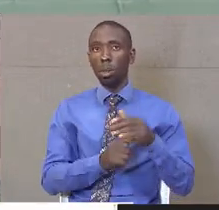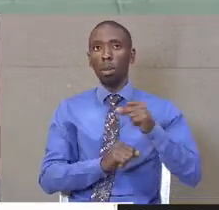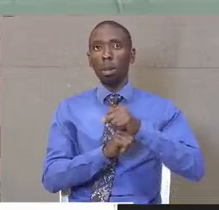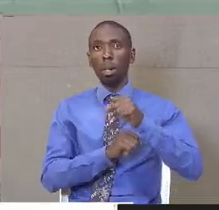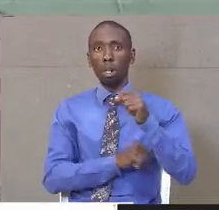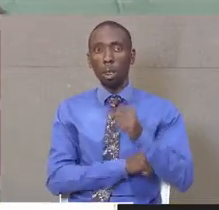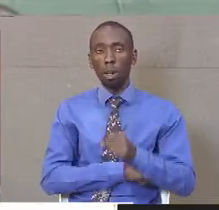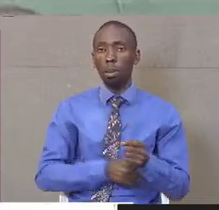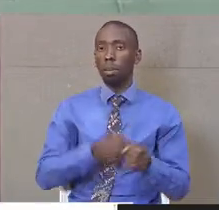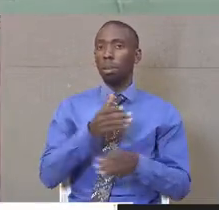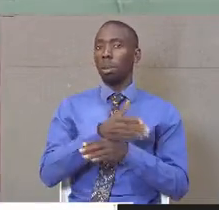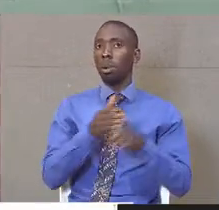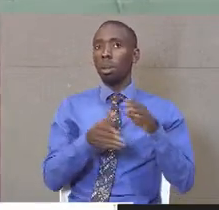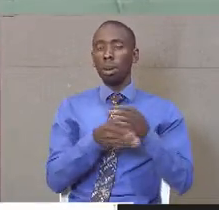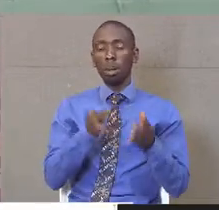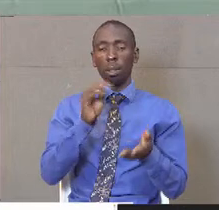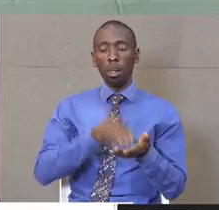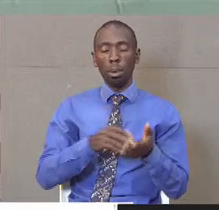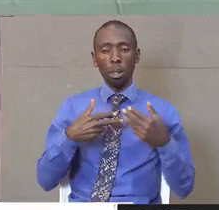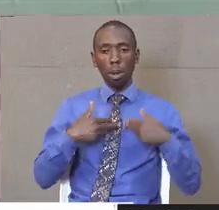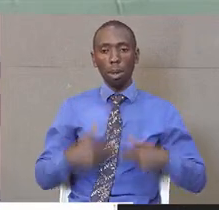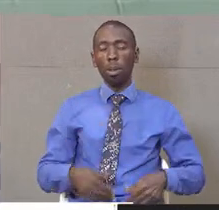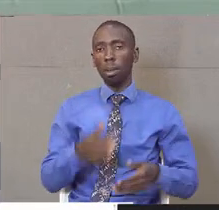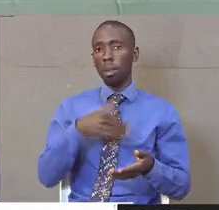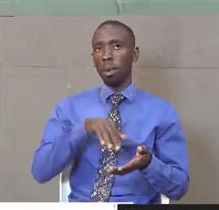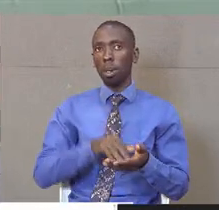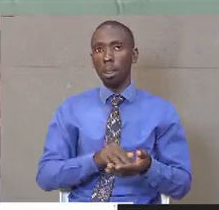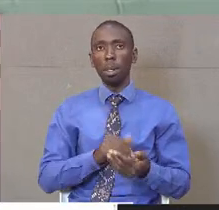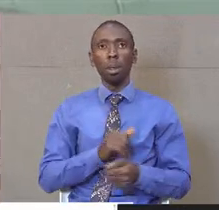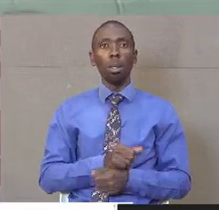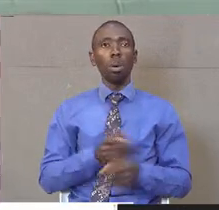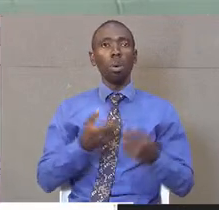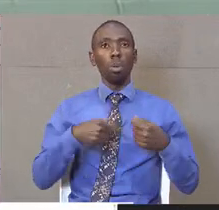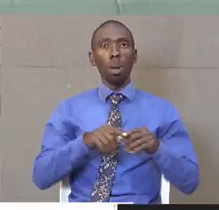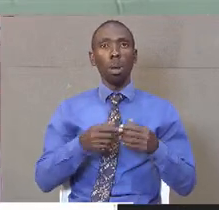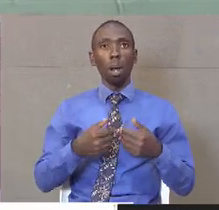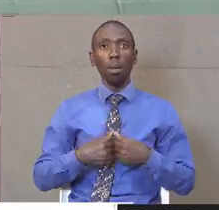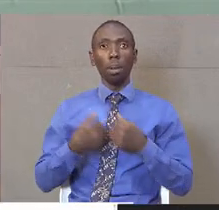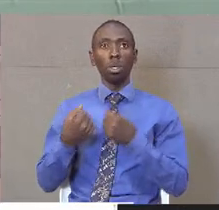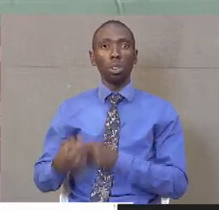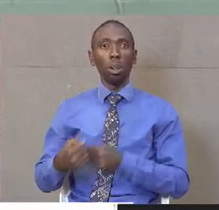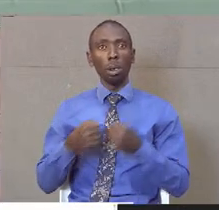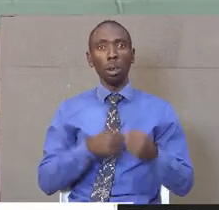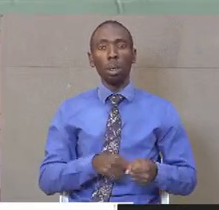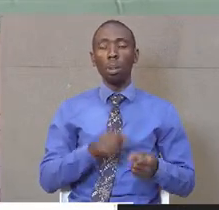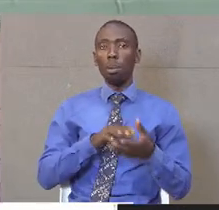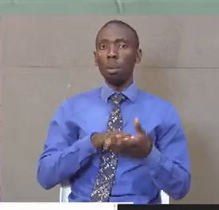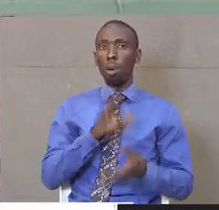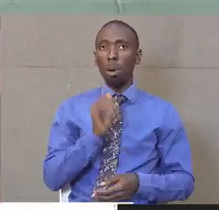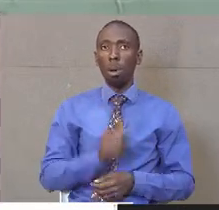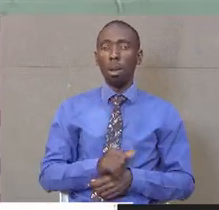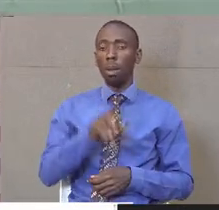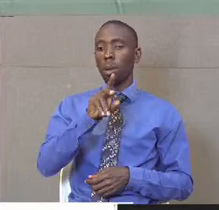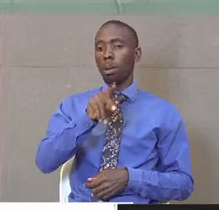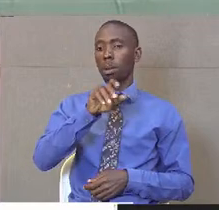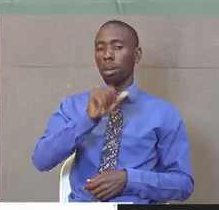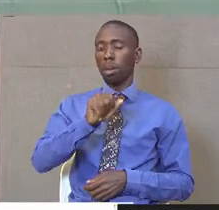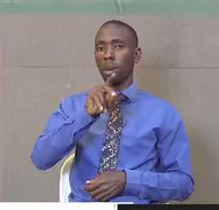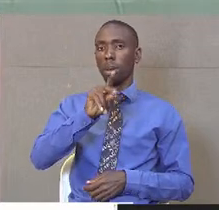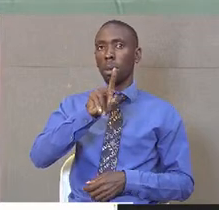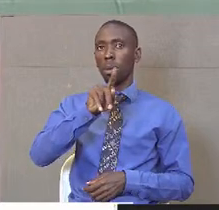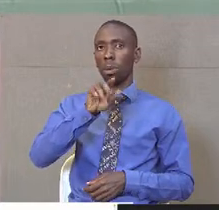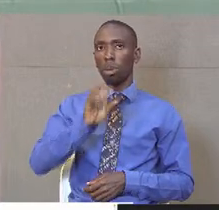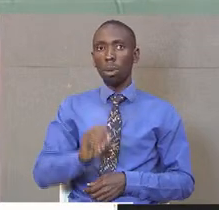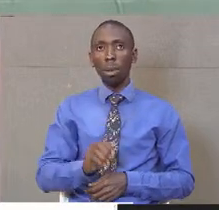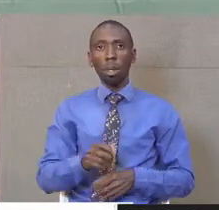renovation of health centers. Right Honorable Speaker, we have a very big challenge especially in Kakuto. It's a health